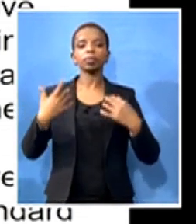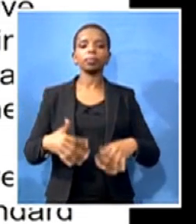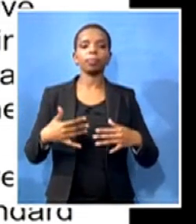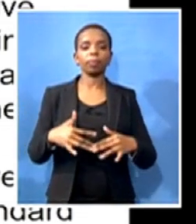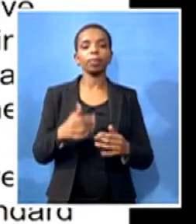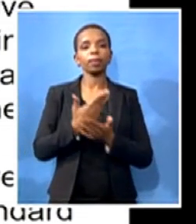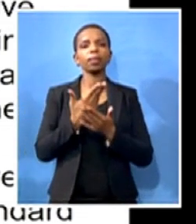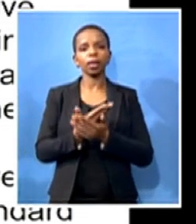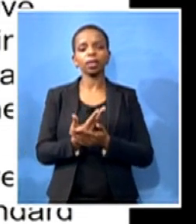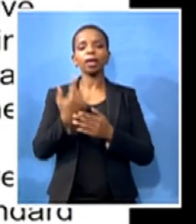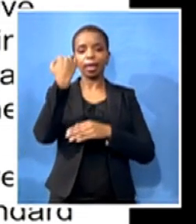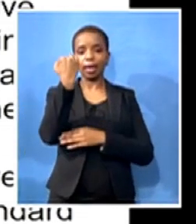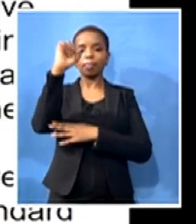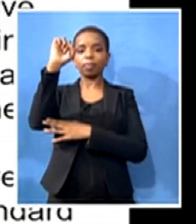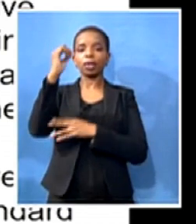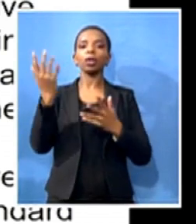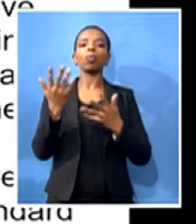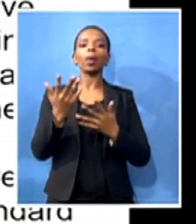some good points were made.